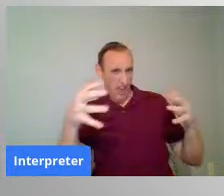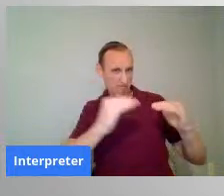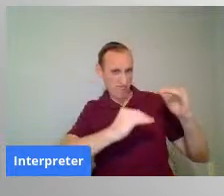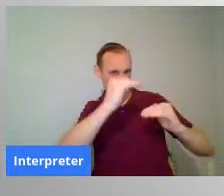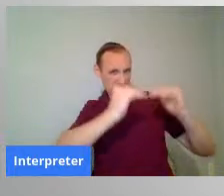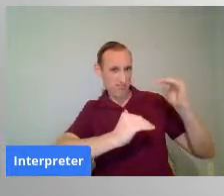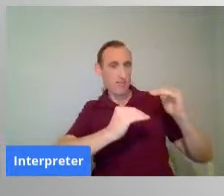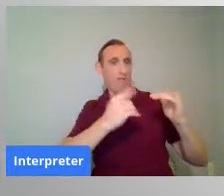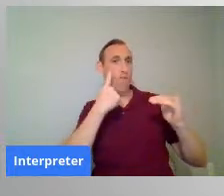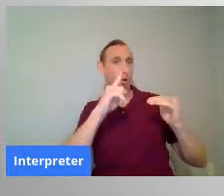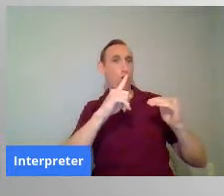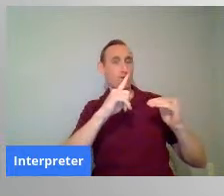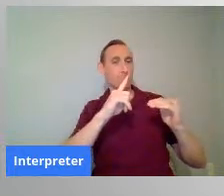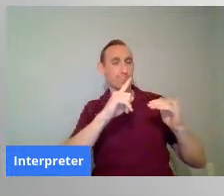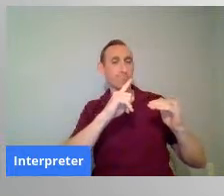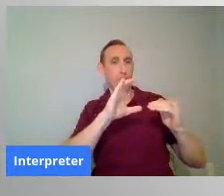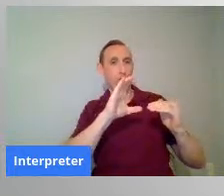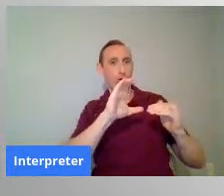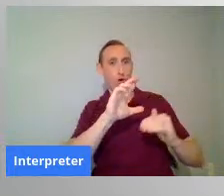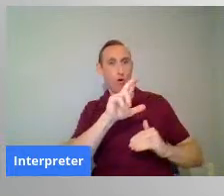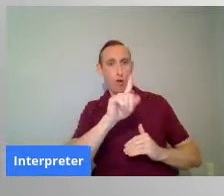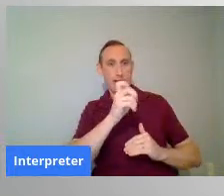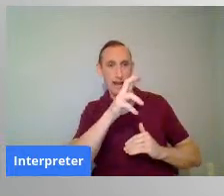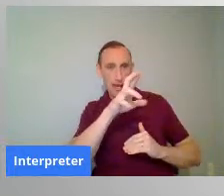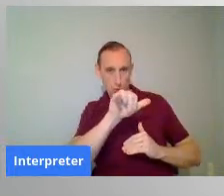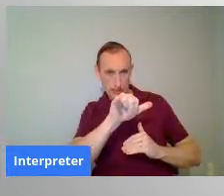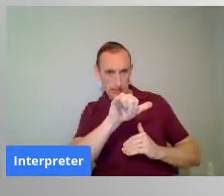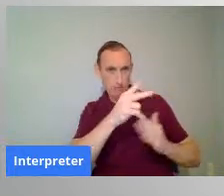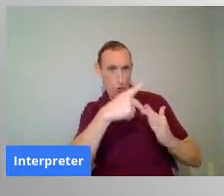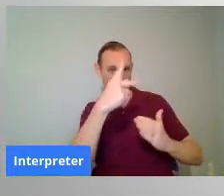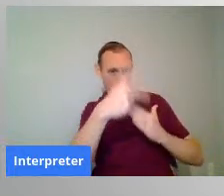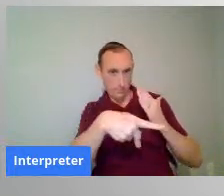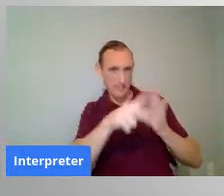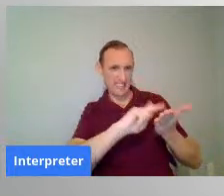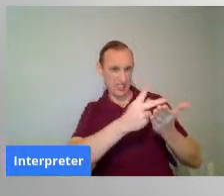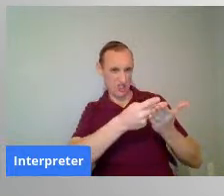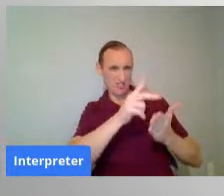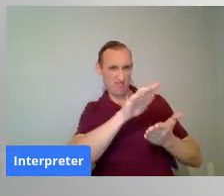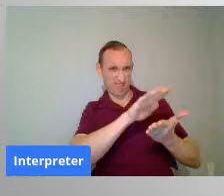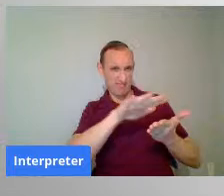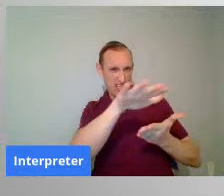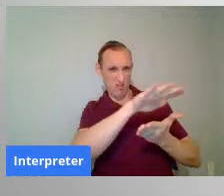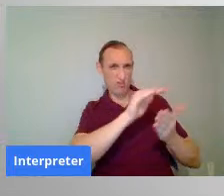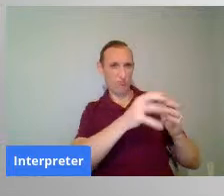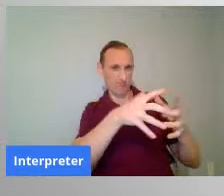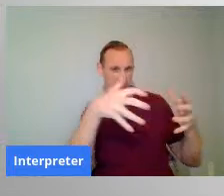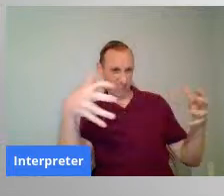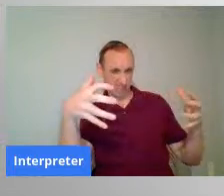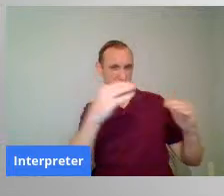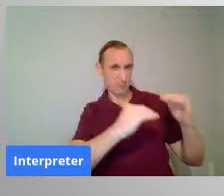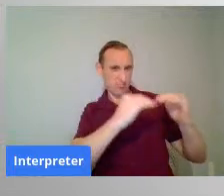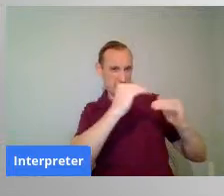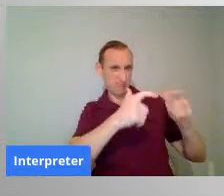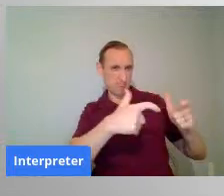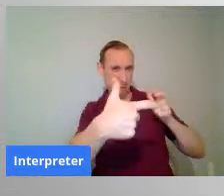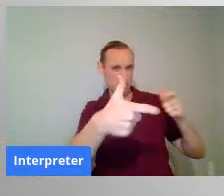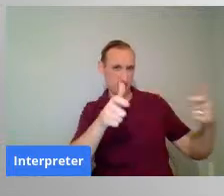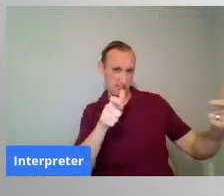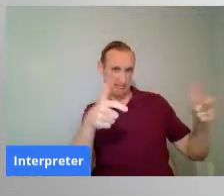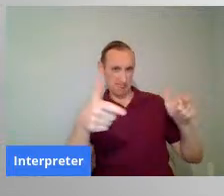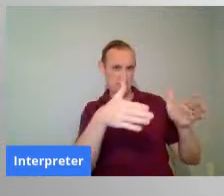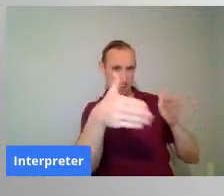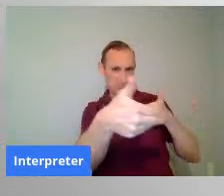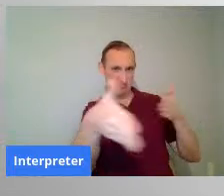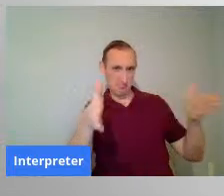the kitchen area. And then I do know that some of the space areas have been kind